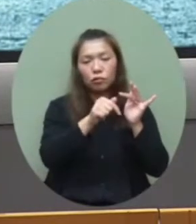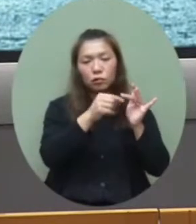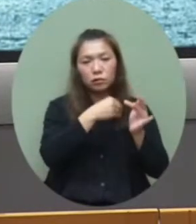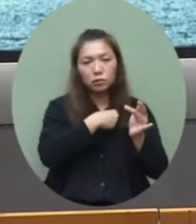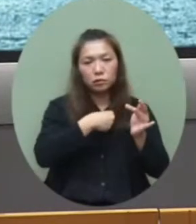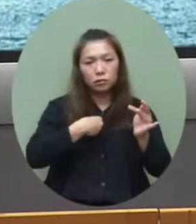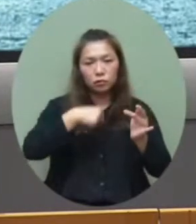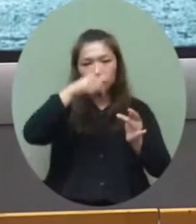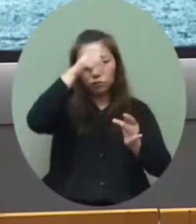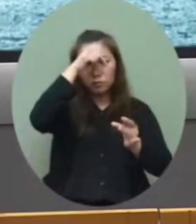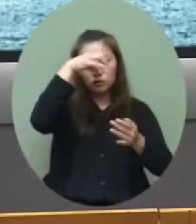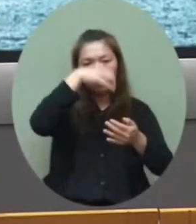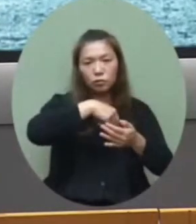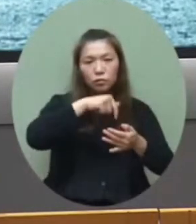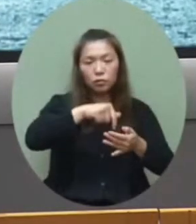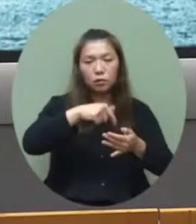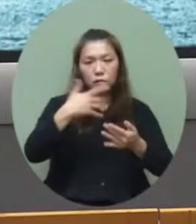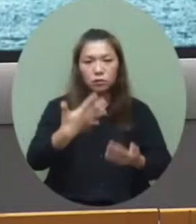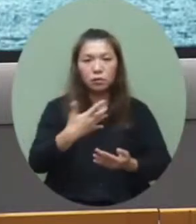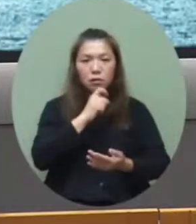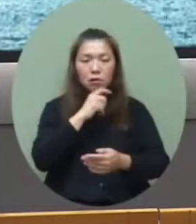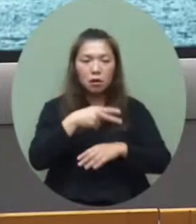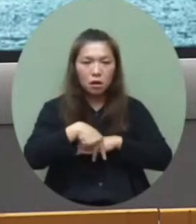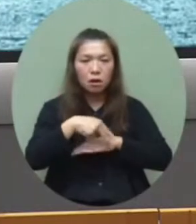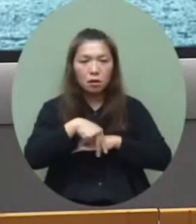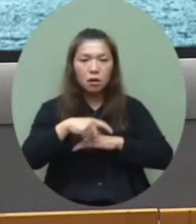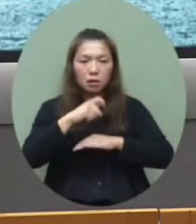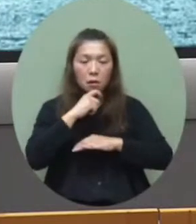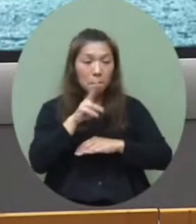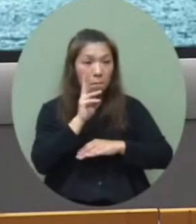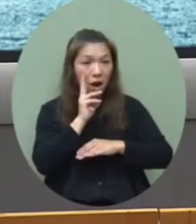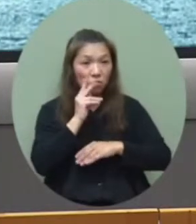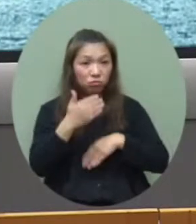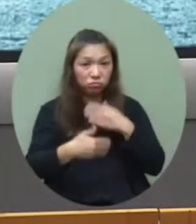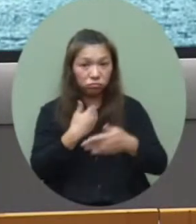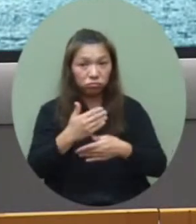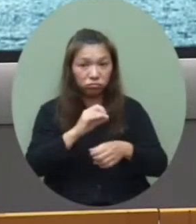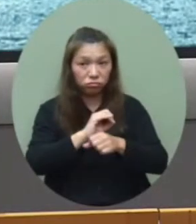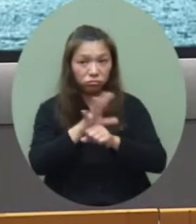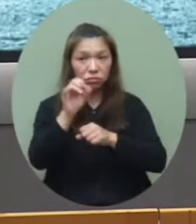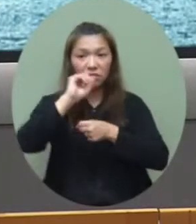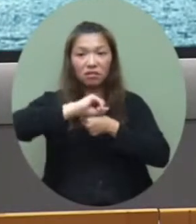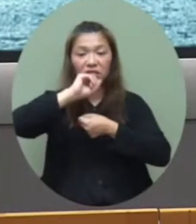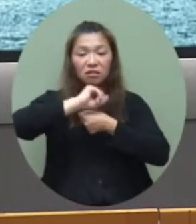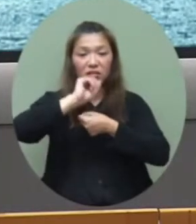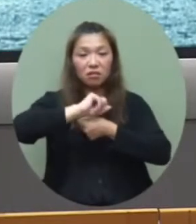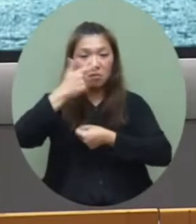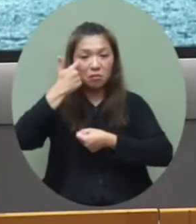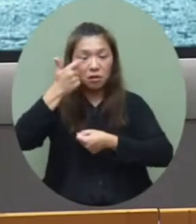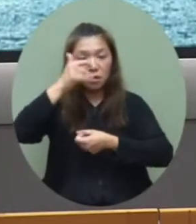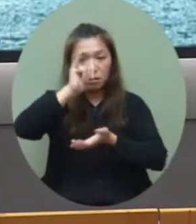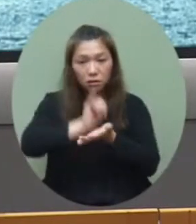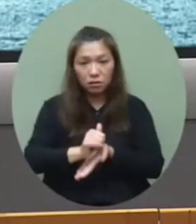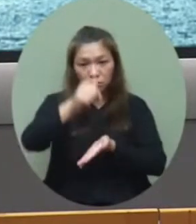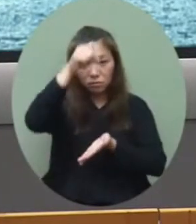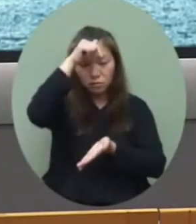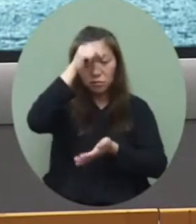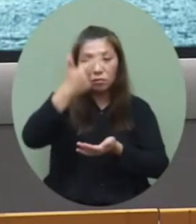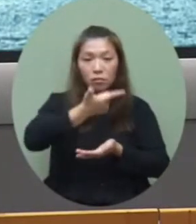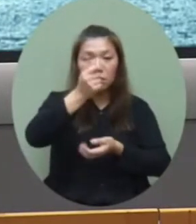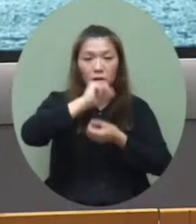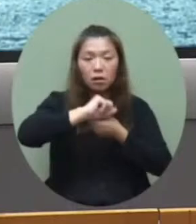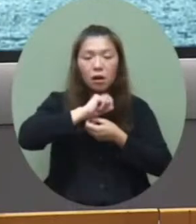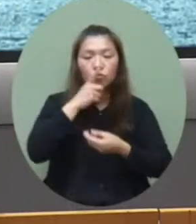mentioned before, we do have a plan. Say for hospital beds, our plan is if